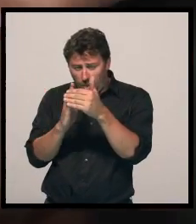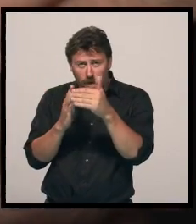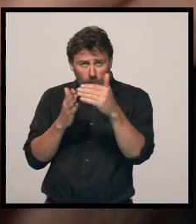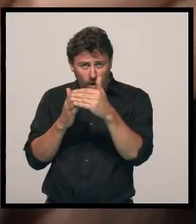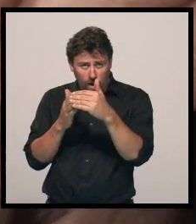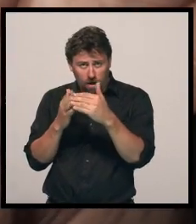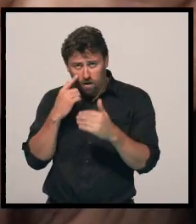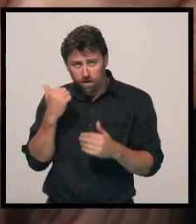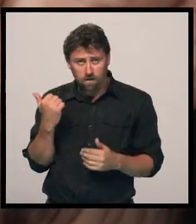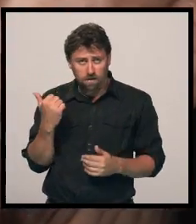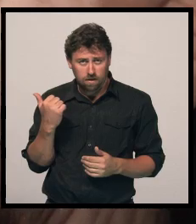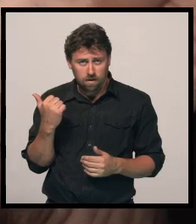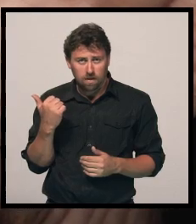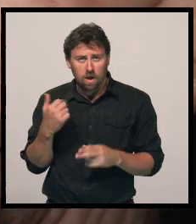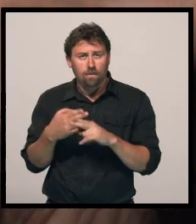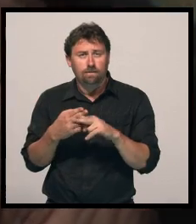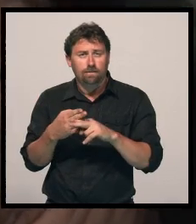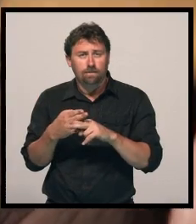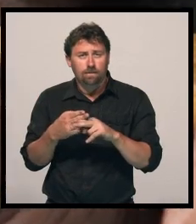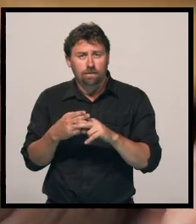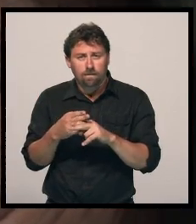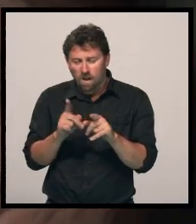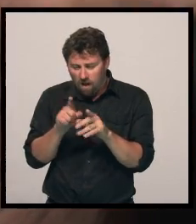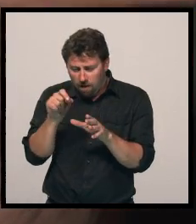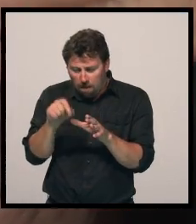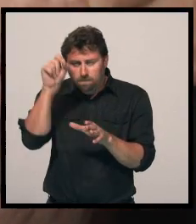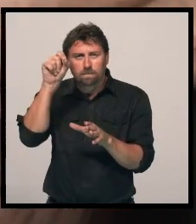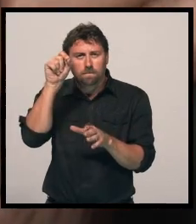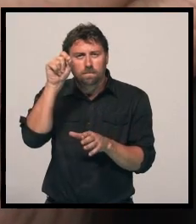And then just with your knife, put a little notch